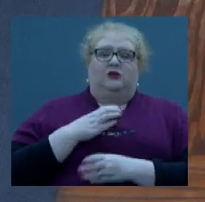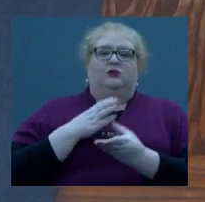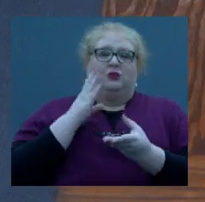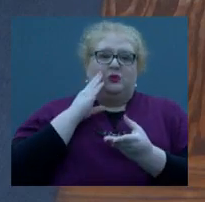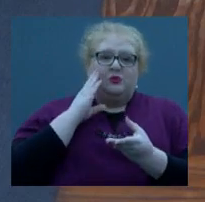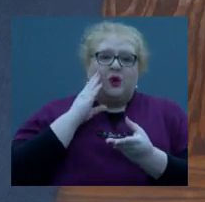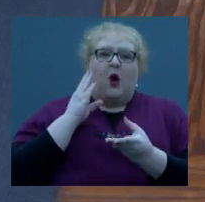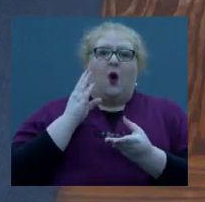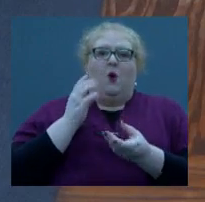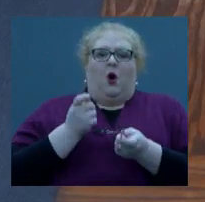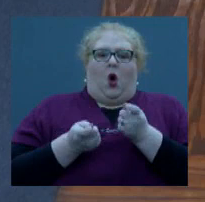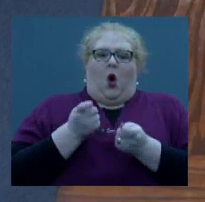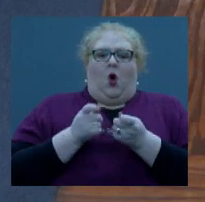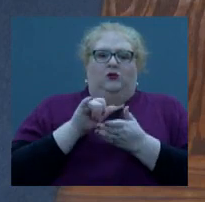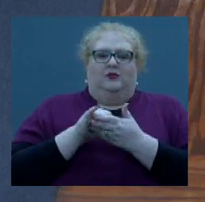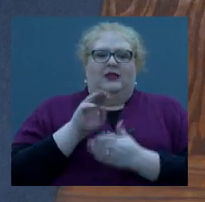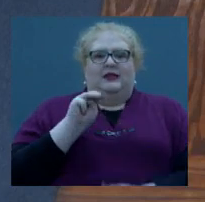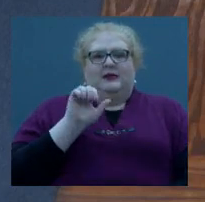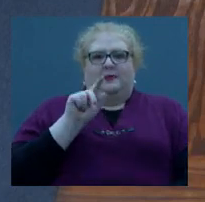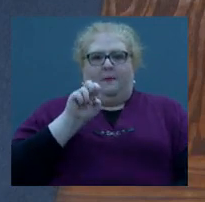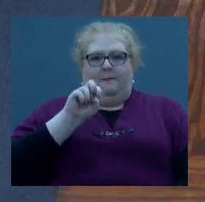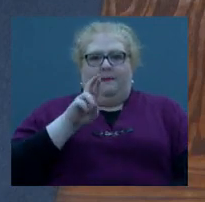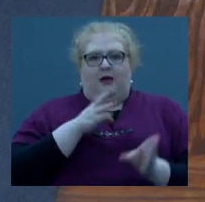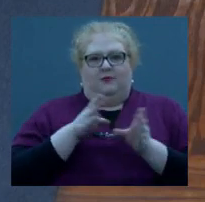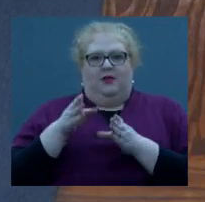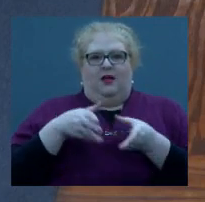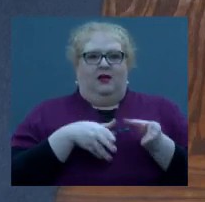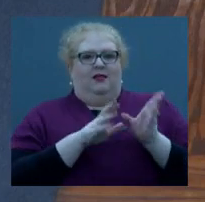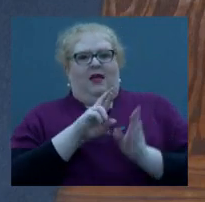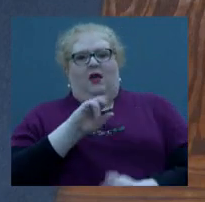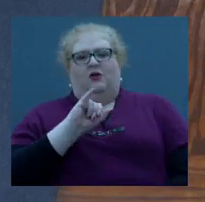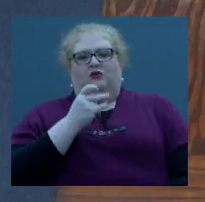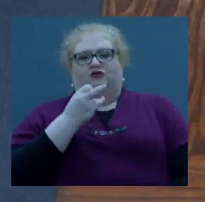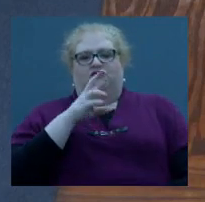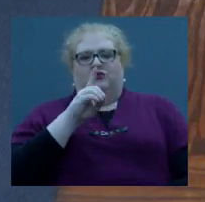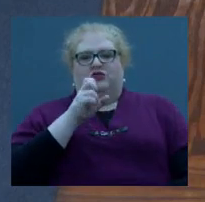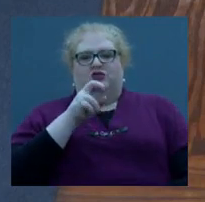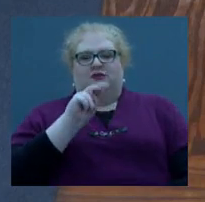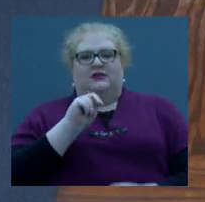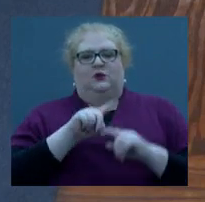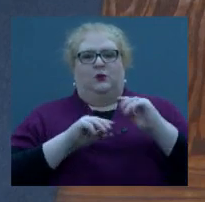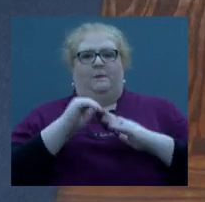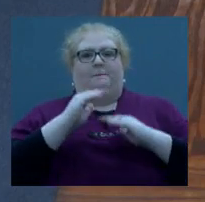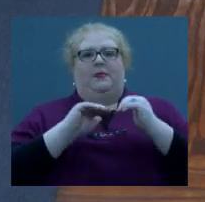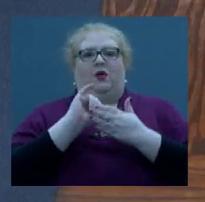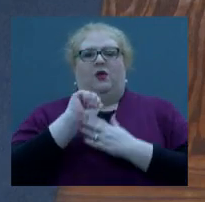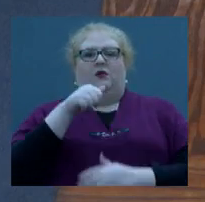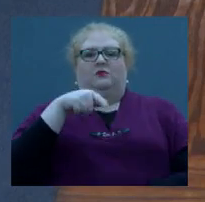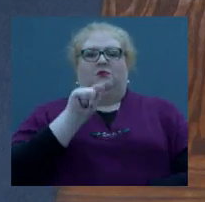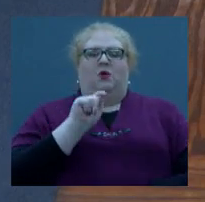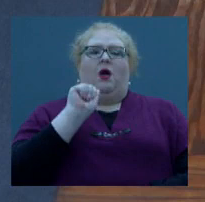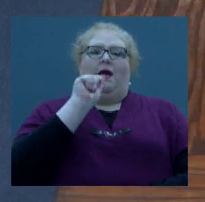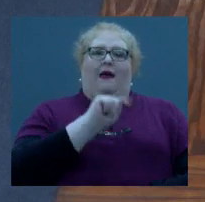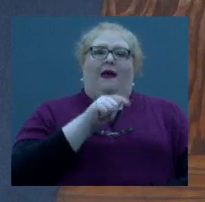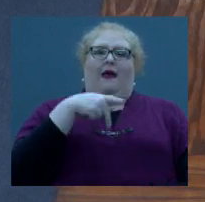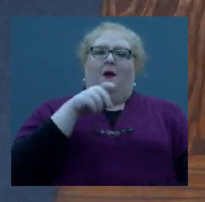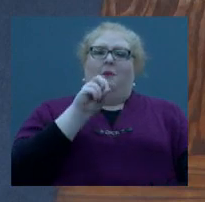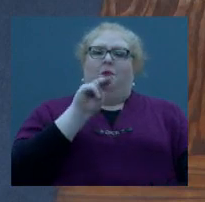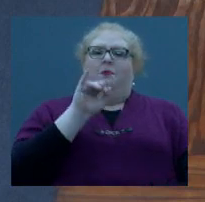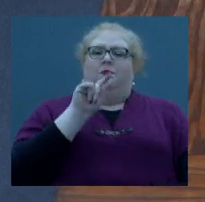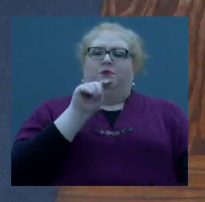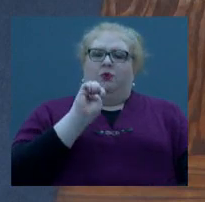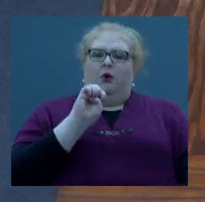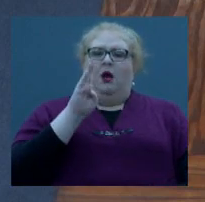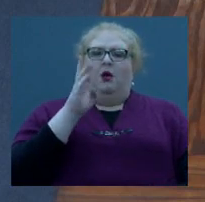altered this master plan by allowing the Richardson properties to build at the apartments at Point Brody. And then about a year